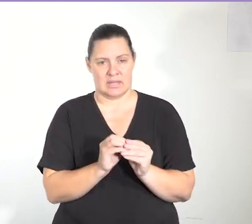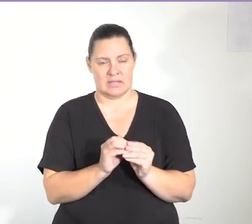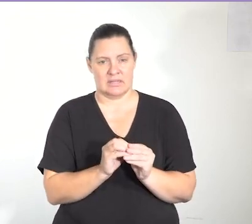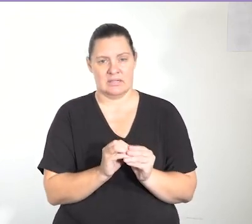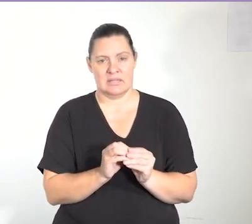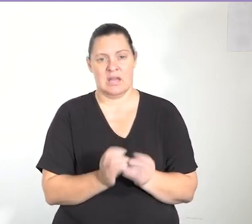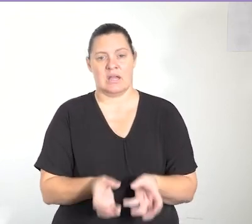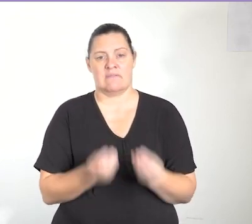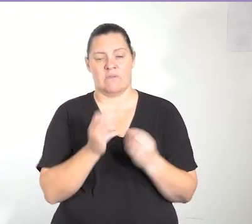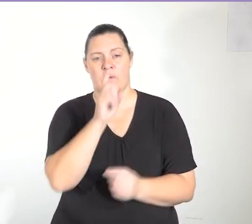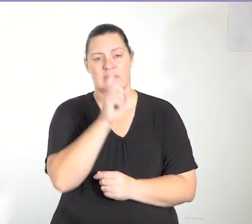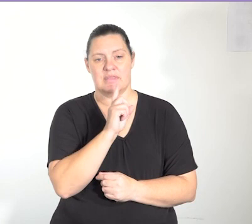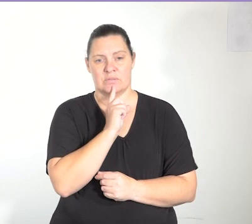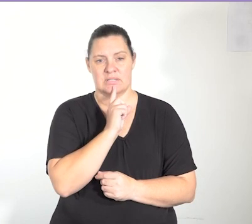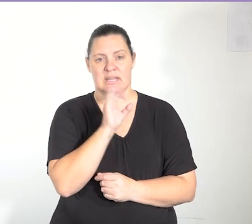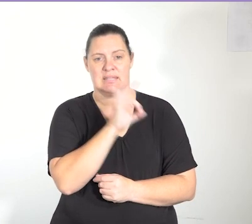those ones give us